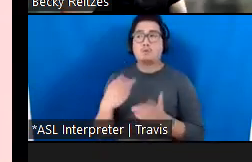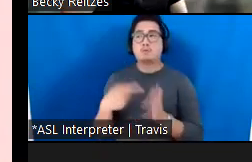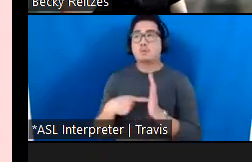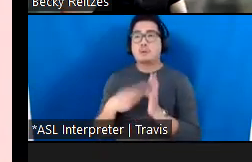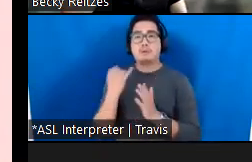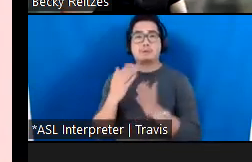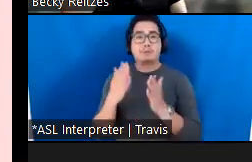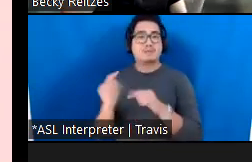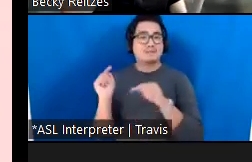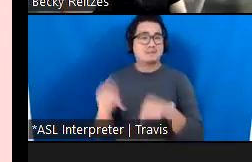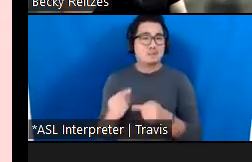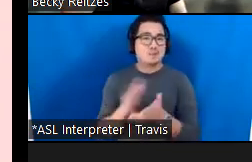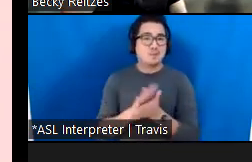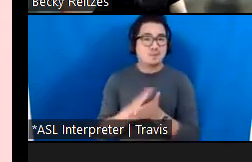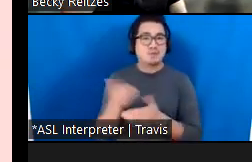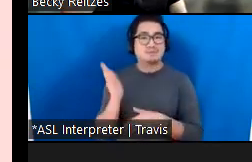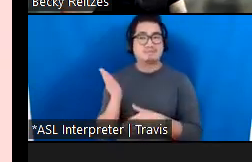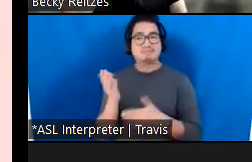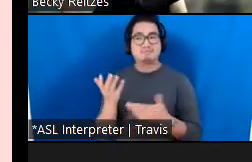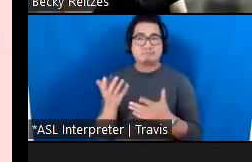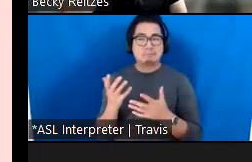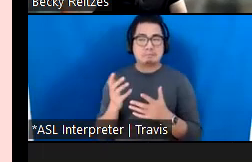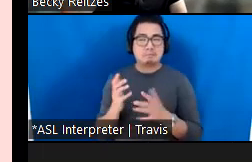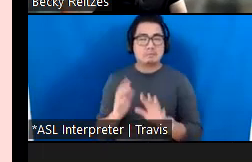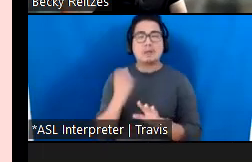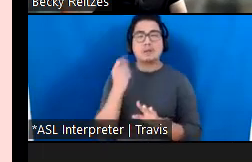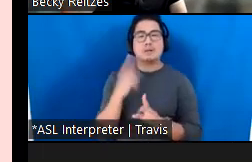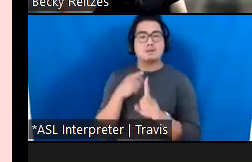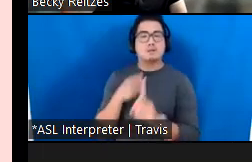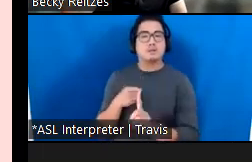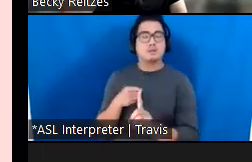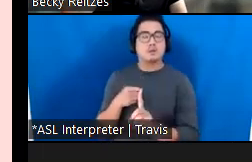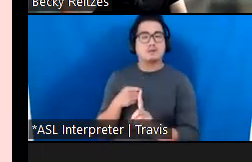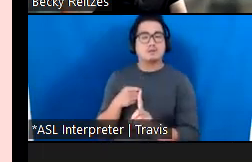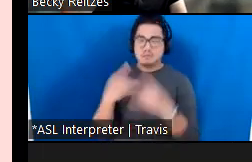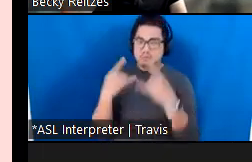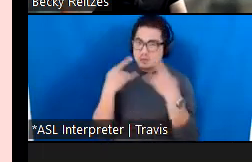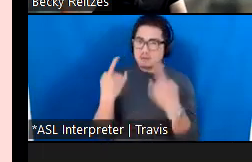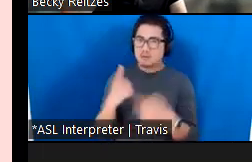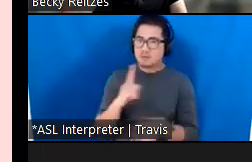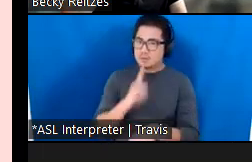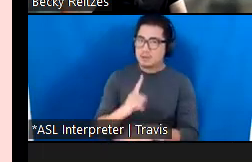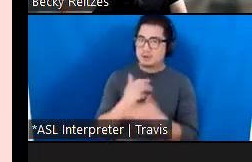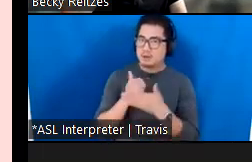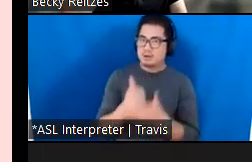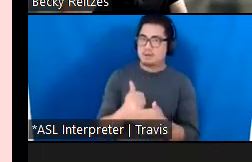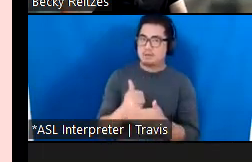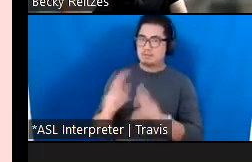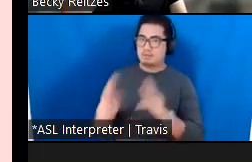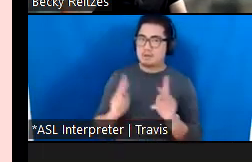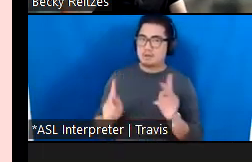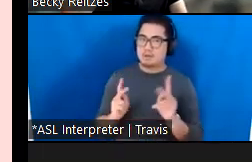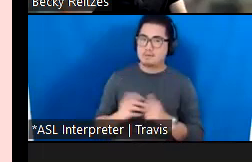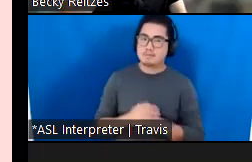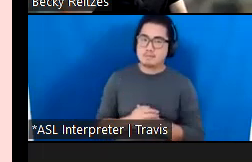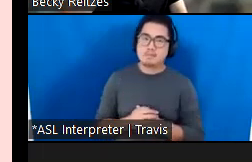At the same time, it's just a good reminder that masks really do help protect us, but what they're better at is